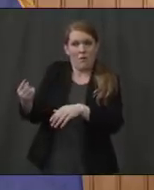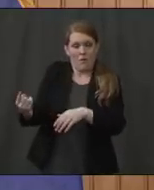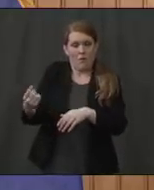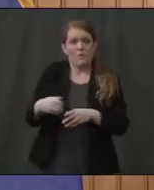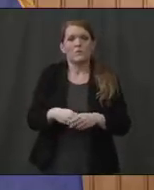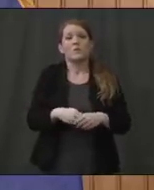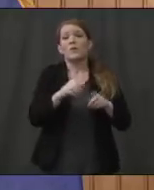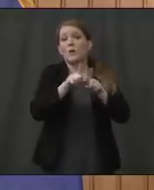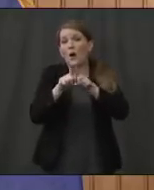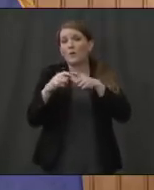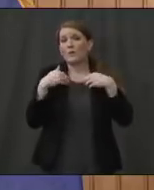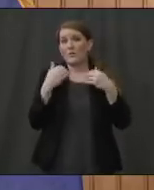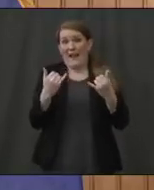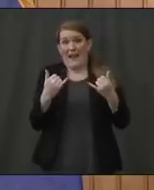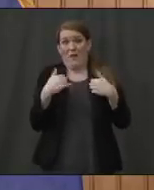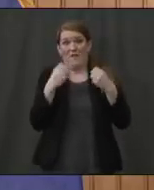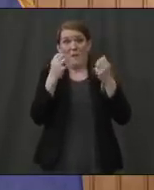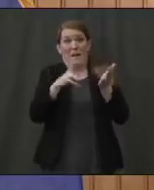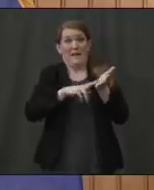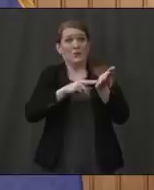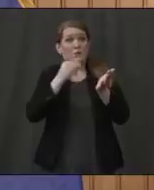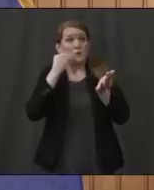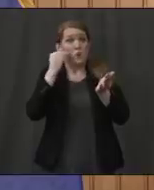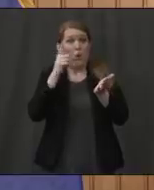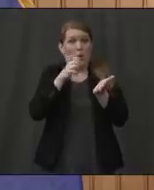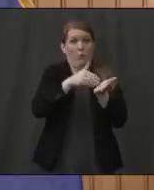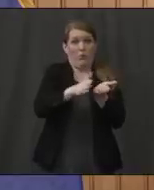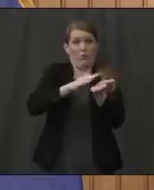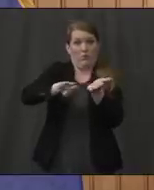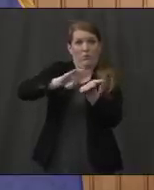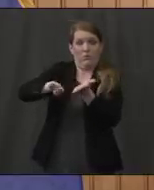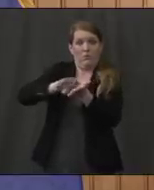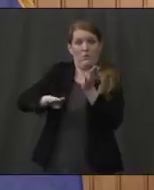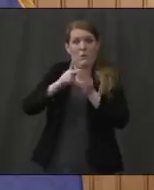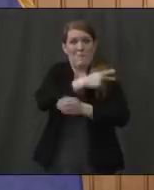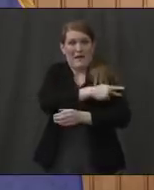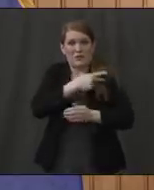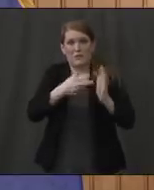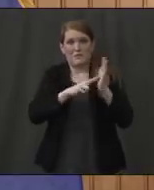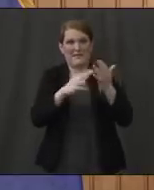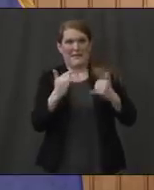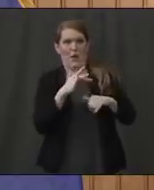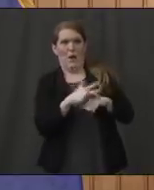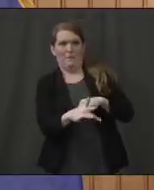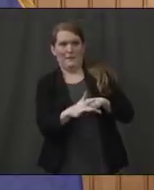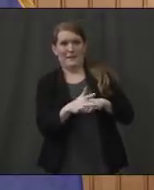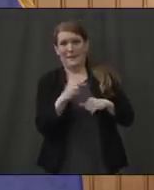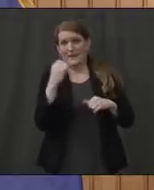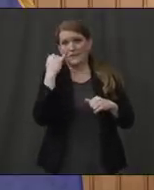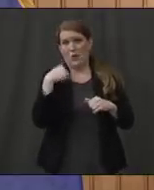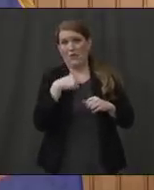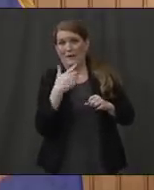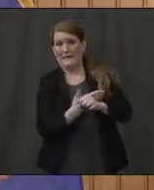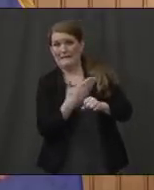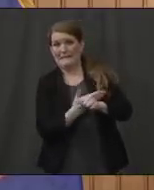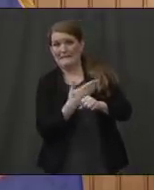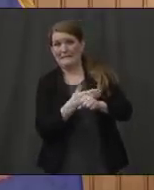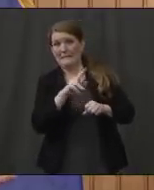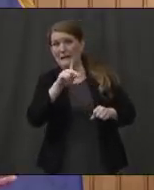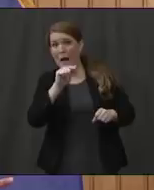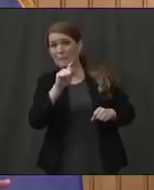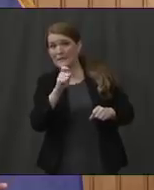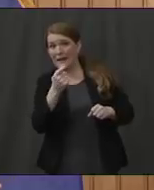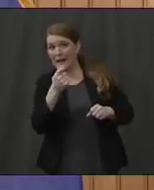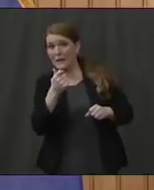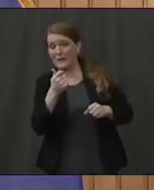are unoccupied at this point, that with a modest upgrade, we can use them for, say, COVID patients to get folks